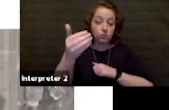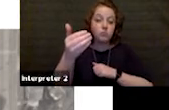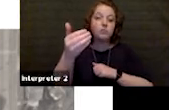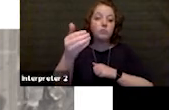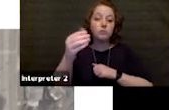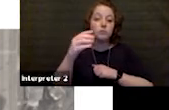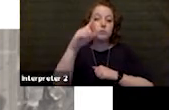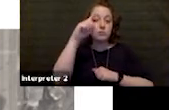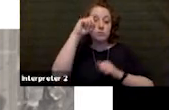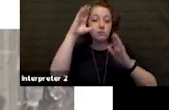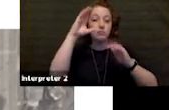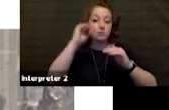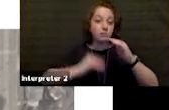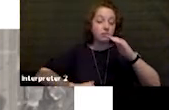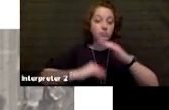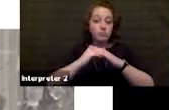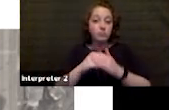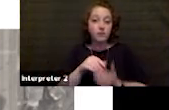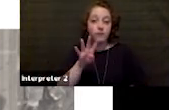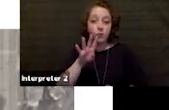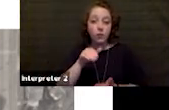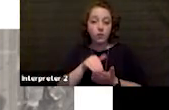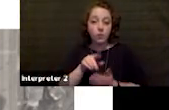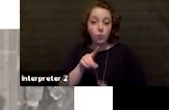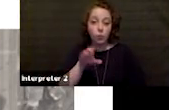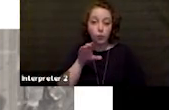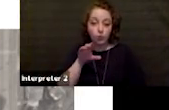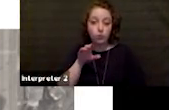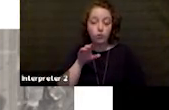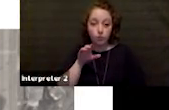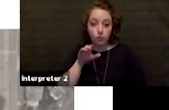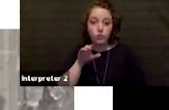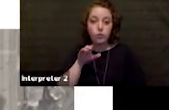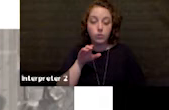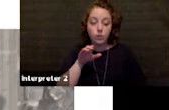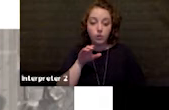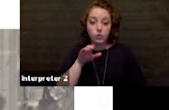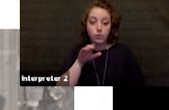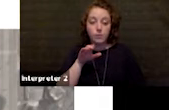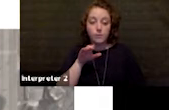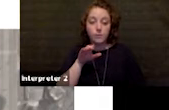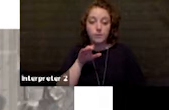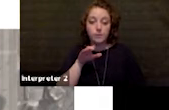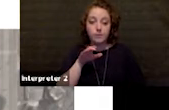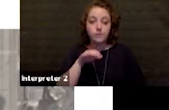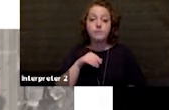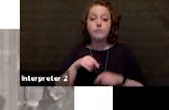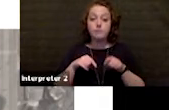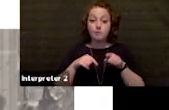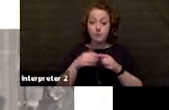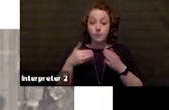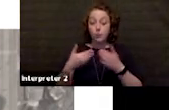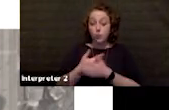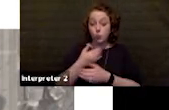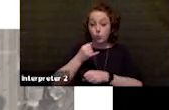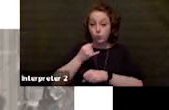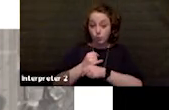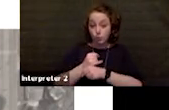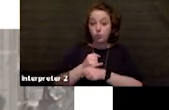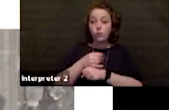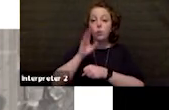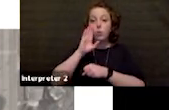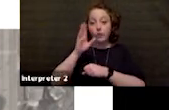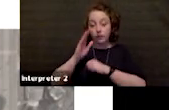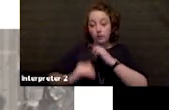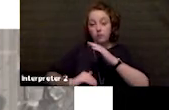maximum 4,100. But with making this campus this new size potentially of 2150 to